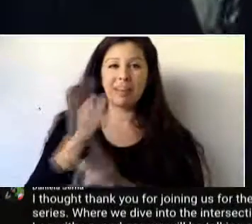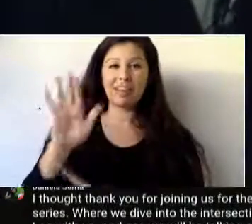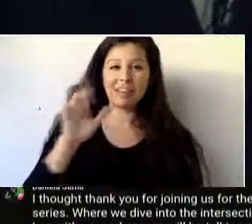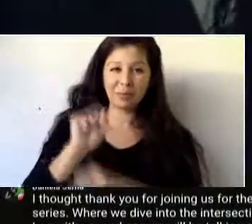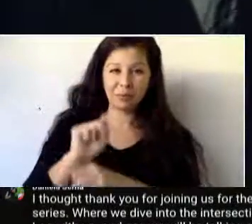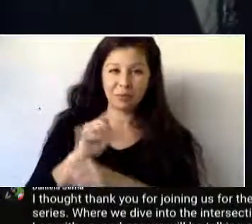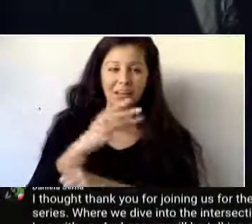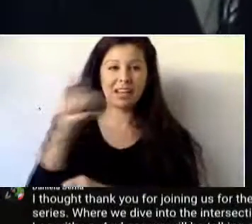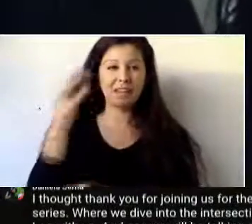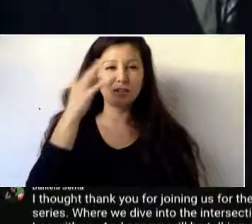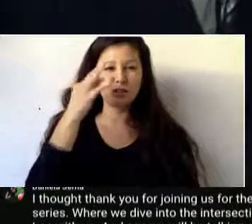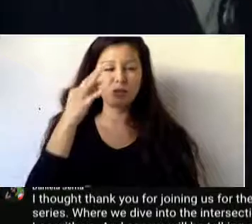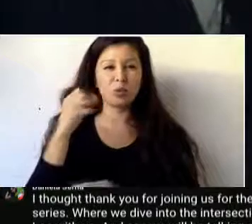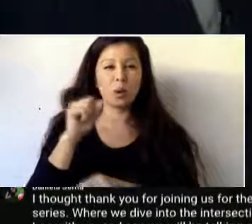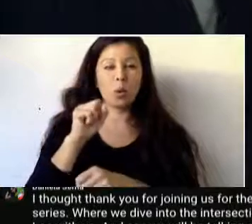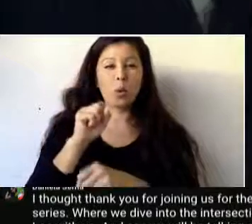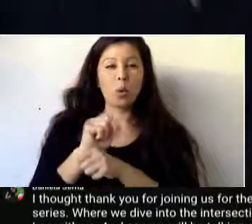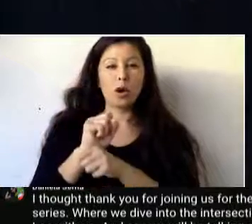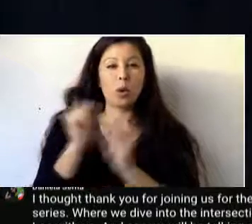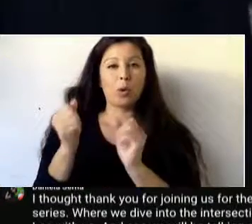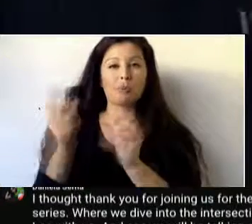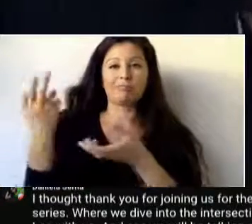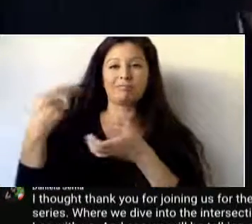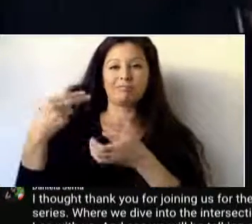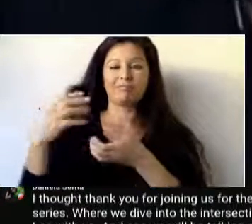their upcoming workshop with us.